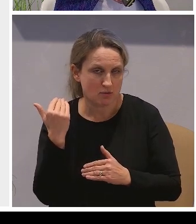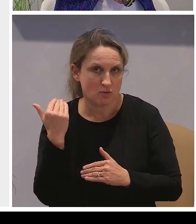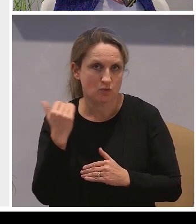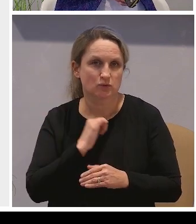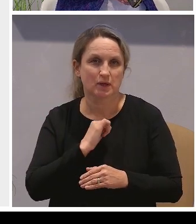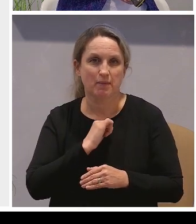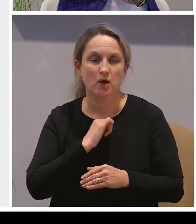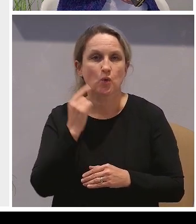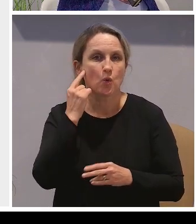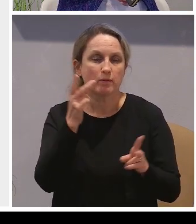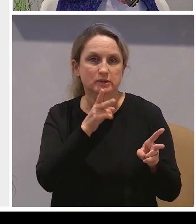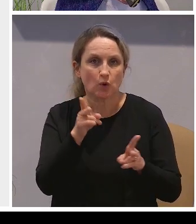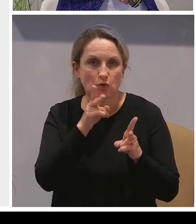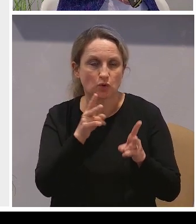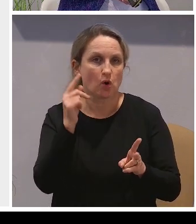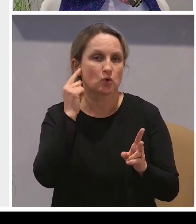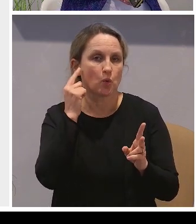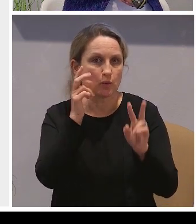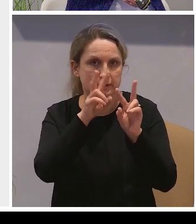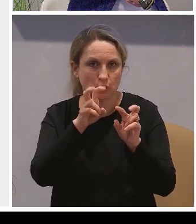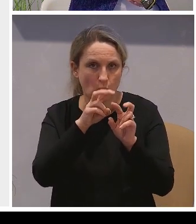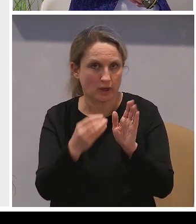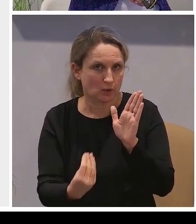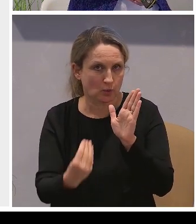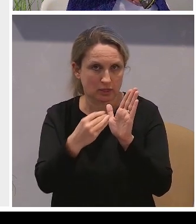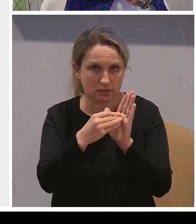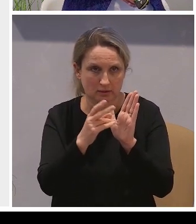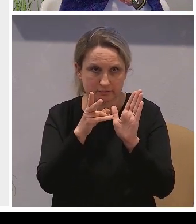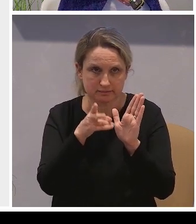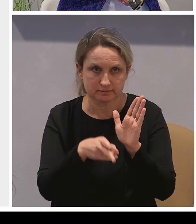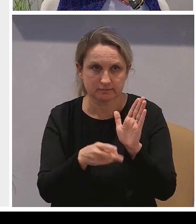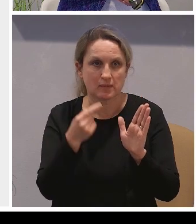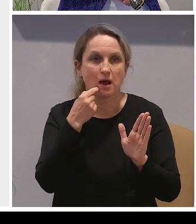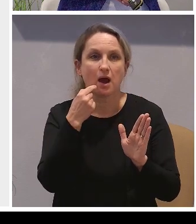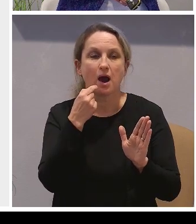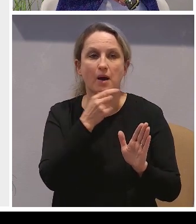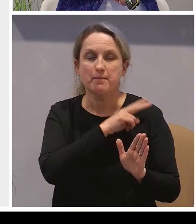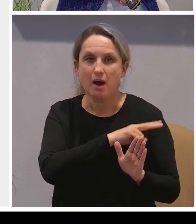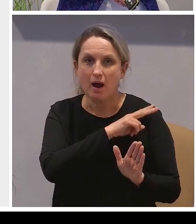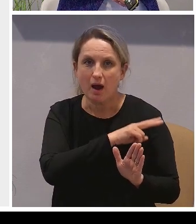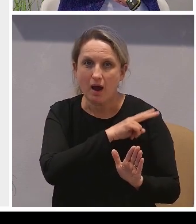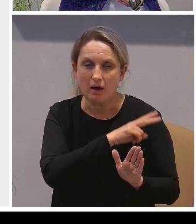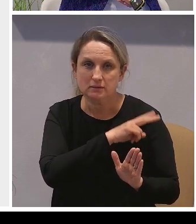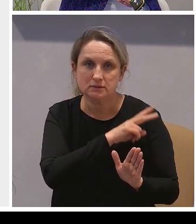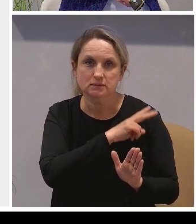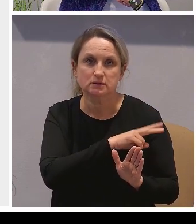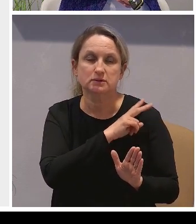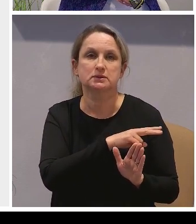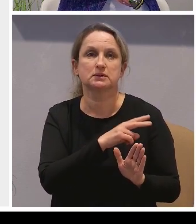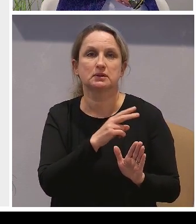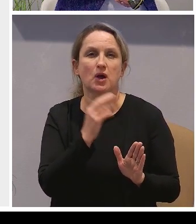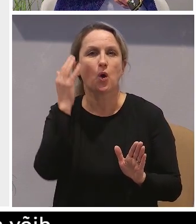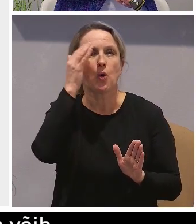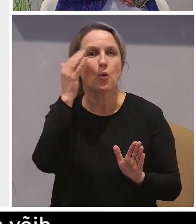ear infections and hearing loss. So different hearing tests should